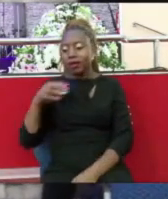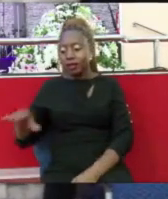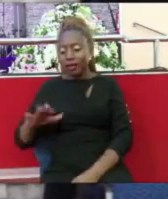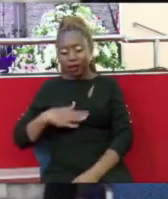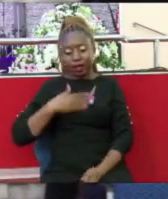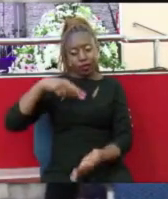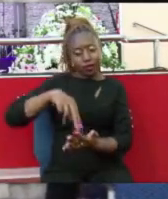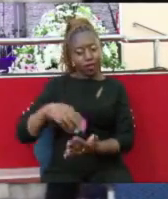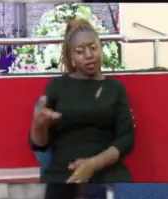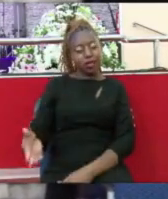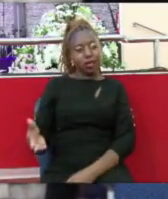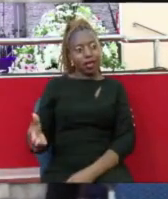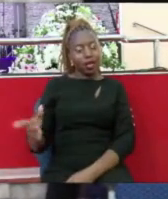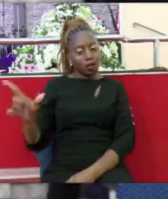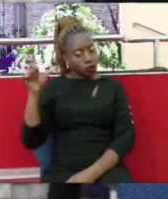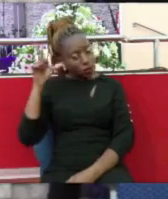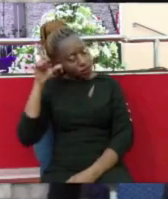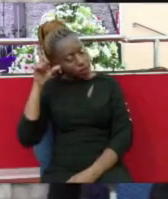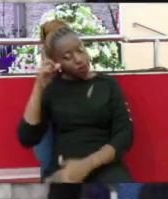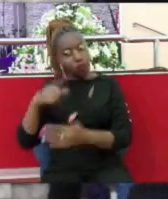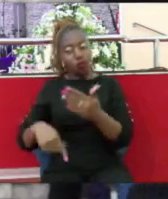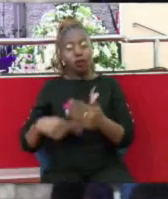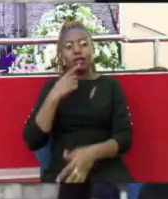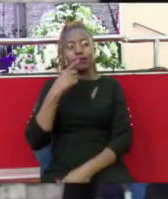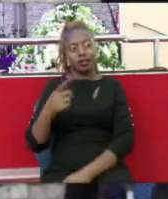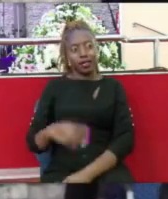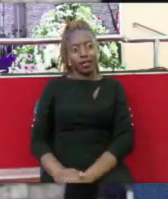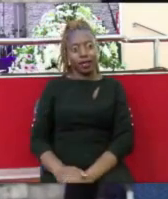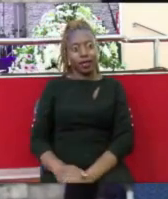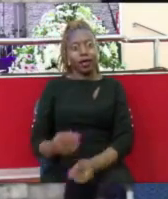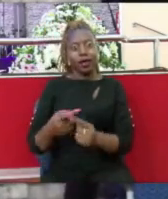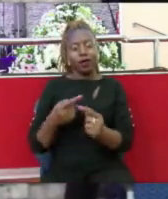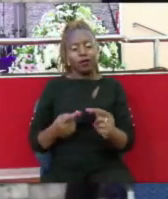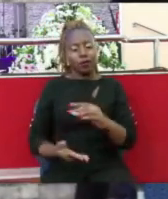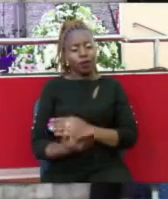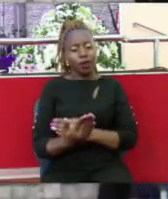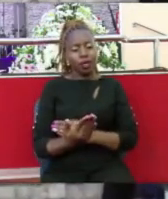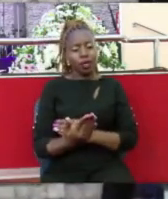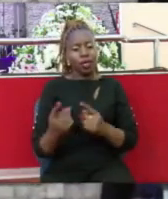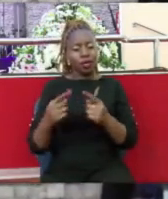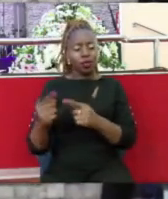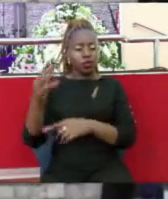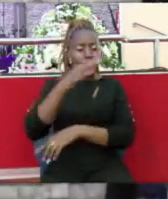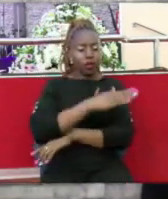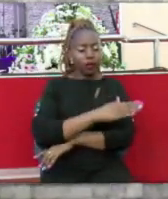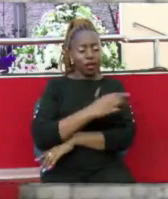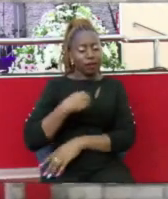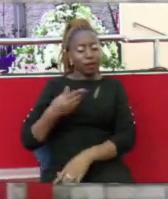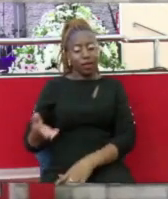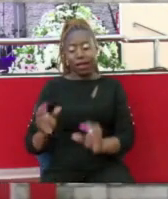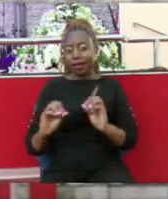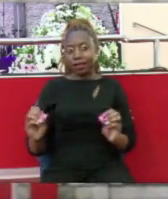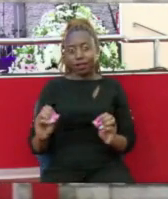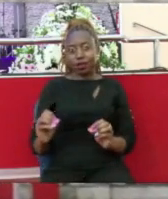telling the teacher. Ili asikie vile ninavyomwambia mwalimu. From morning up to evening. Kuanzia asubuhi mpaka jioni. I am not there. Mimi si yuko pale. You are the parent. Wewe ndiye mzazi.